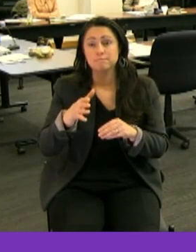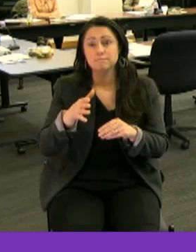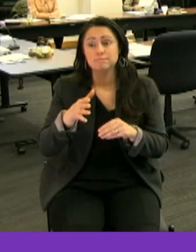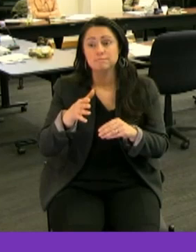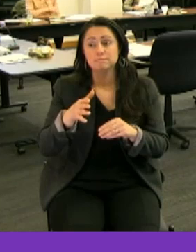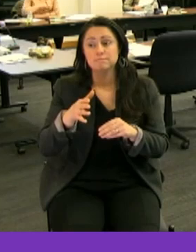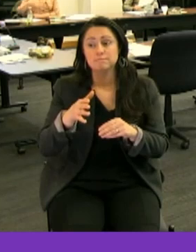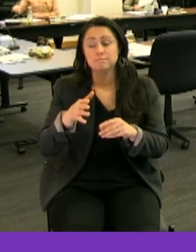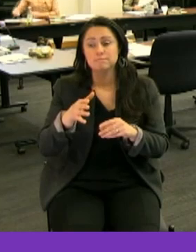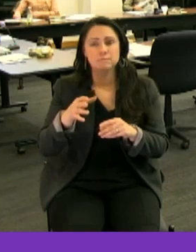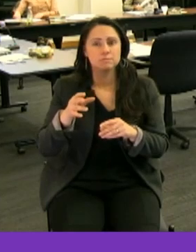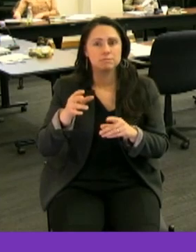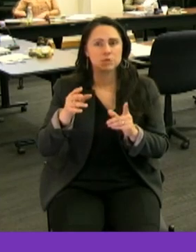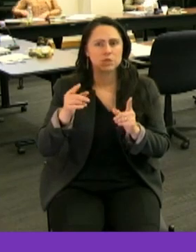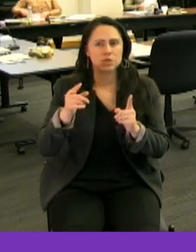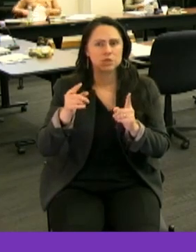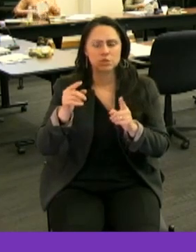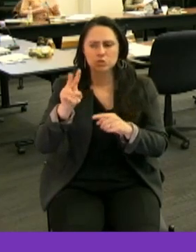2C1,